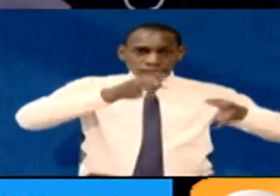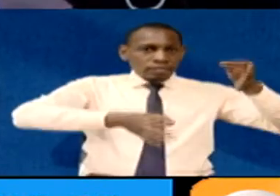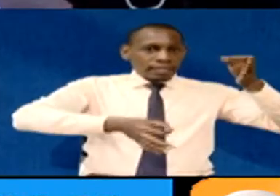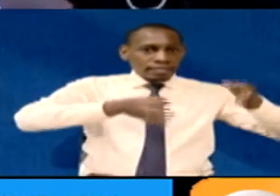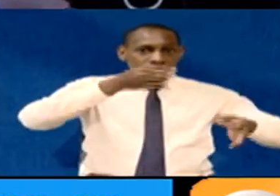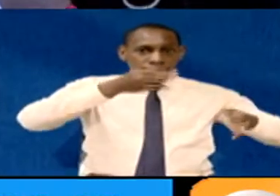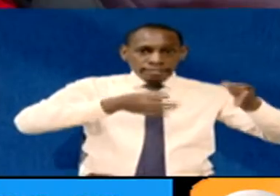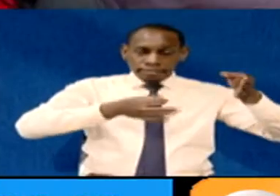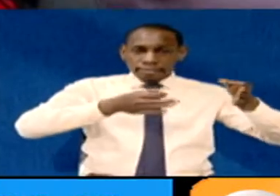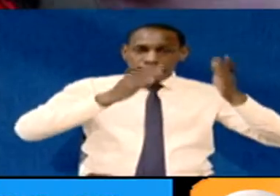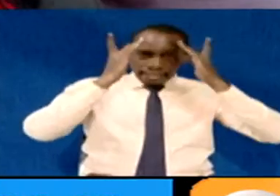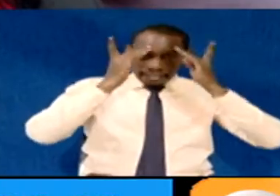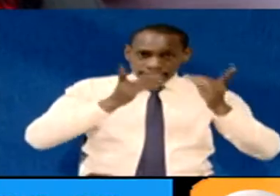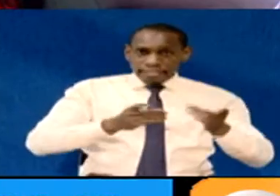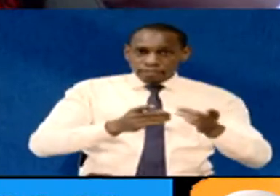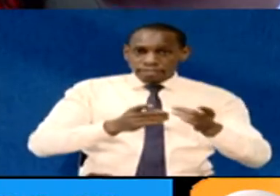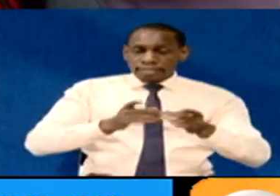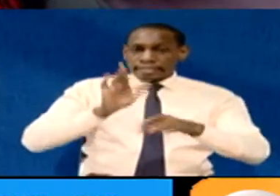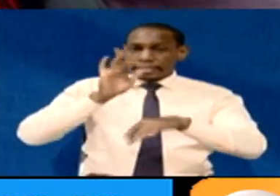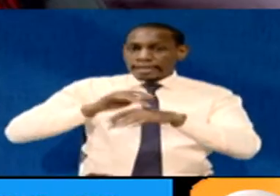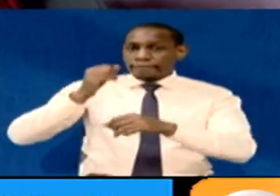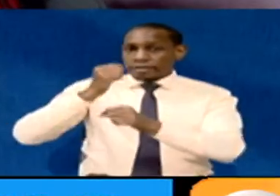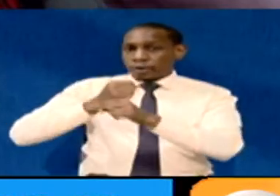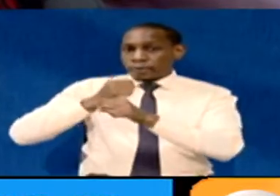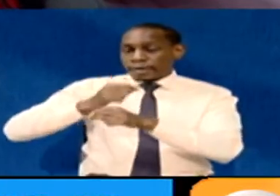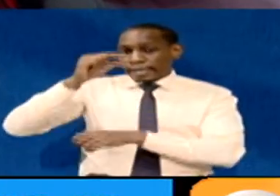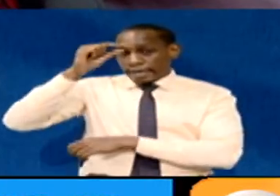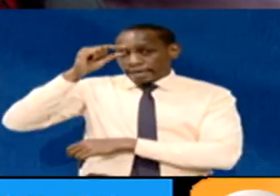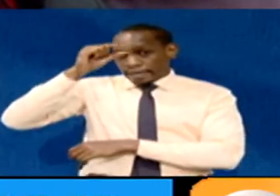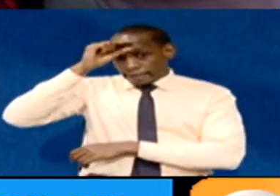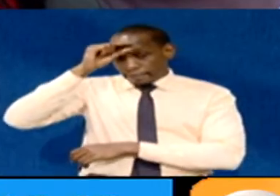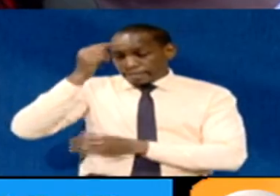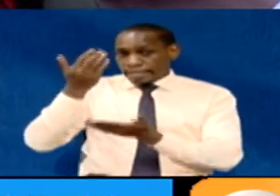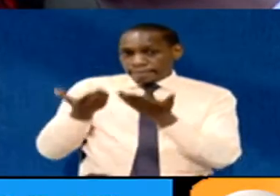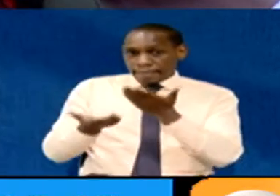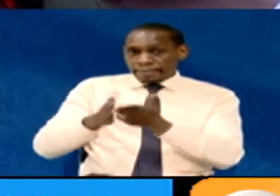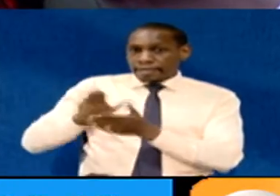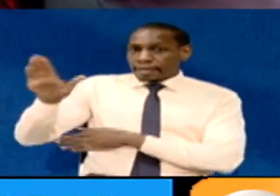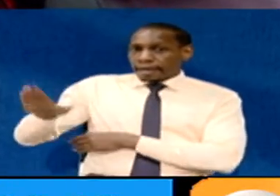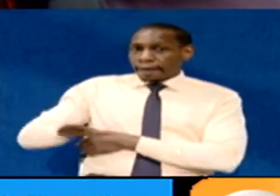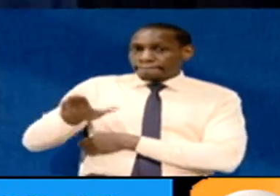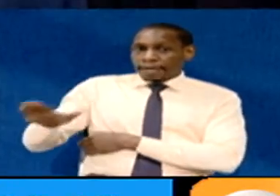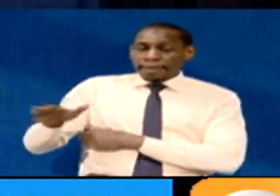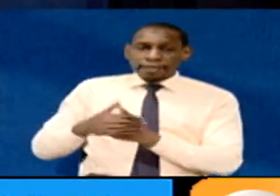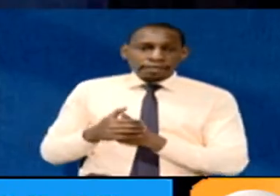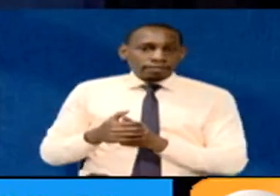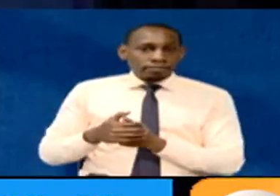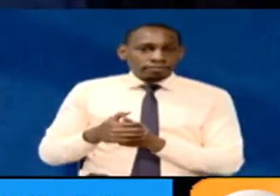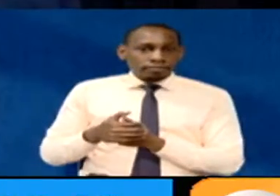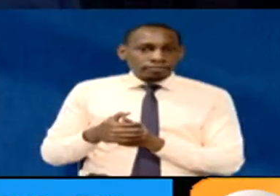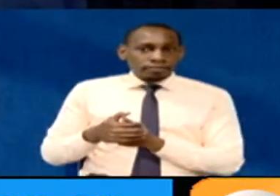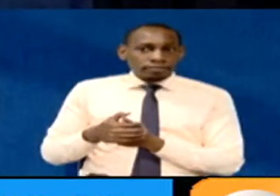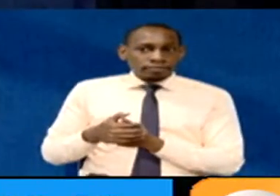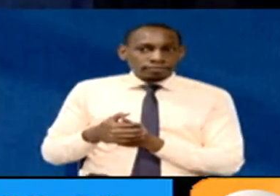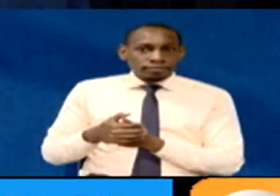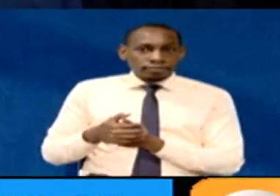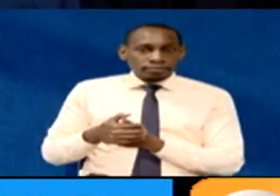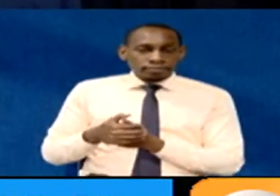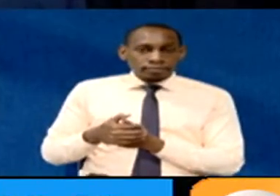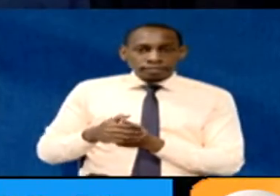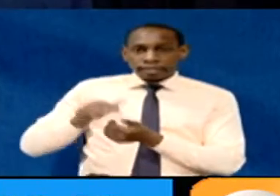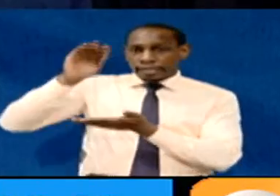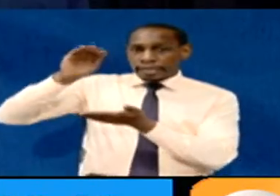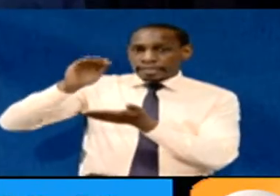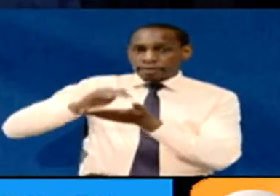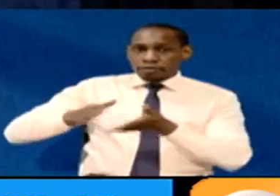judgments and rulings that stall operations in the executive, or parliament is slashing